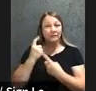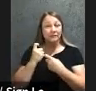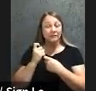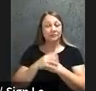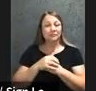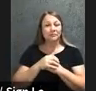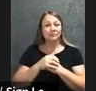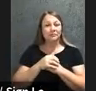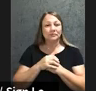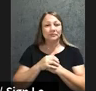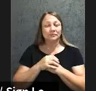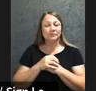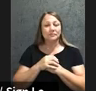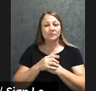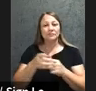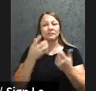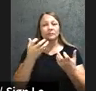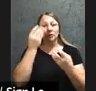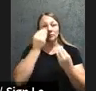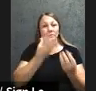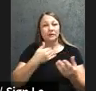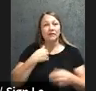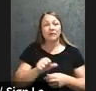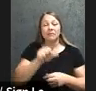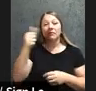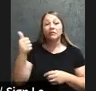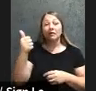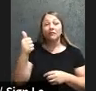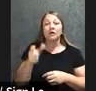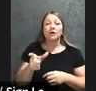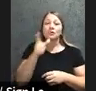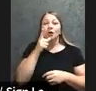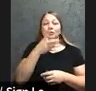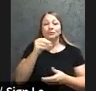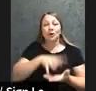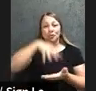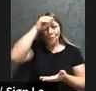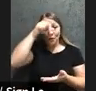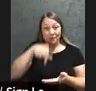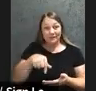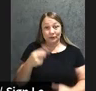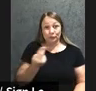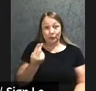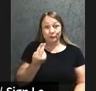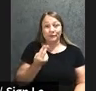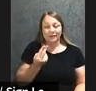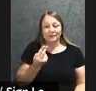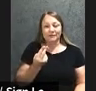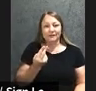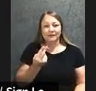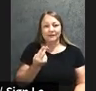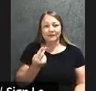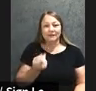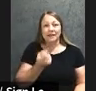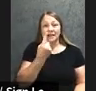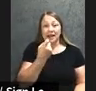I'm waiting for that, I do want to mention we have another Lunch and Learn webinar this Thursday at 11